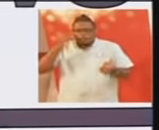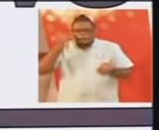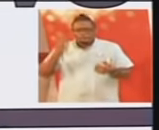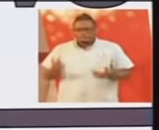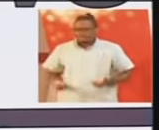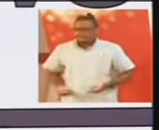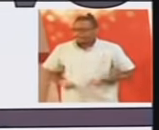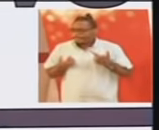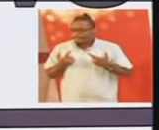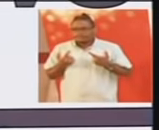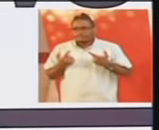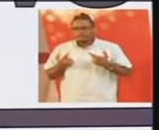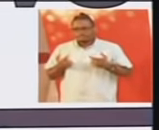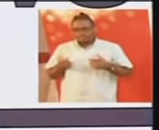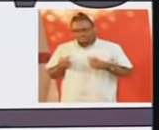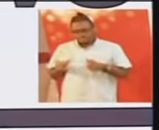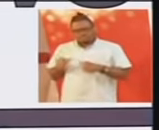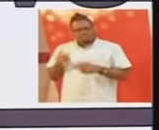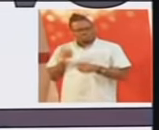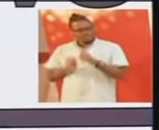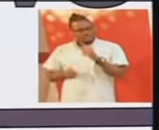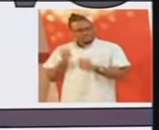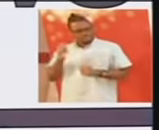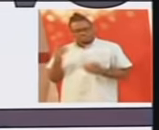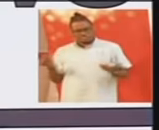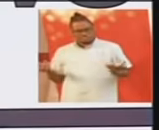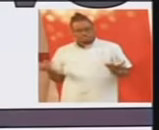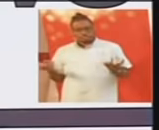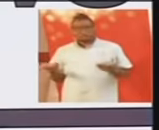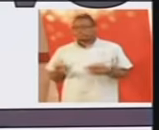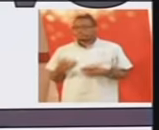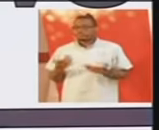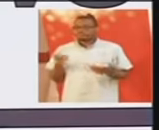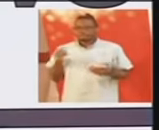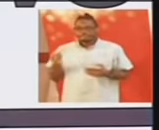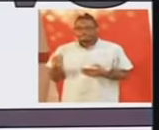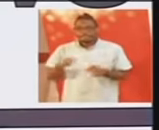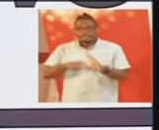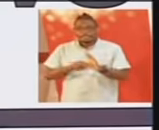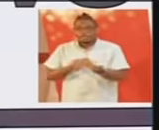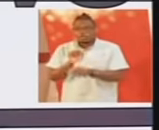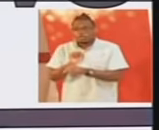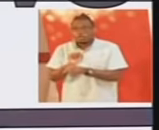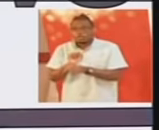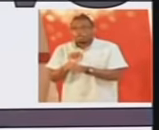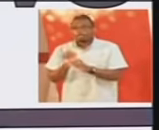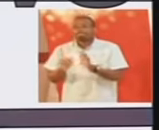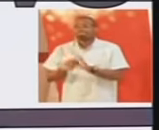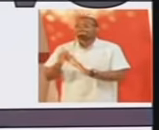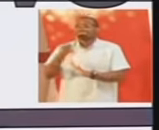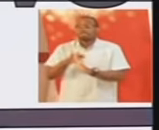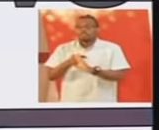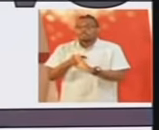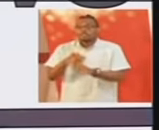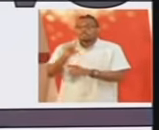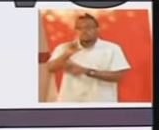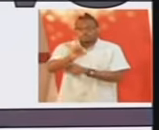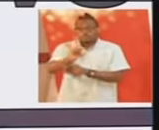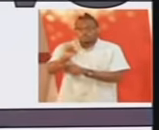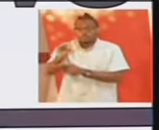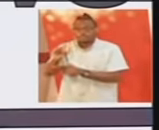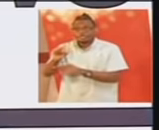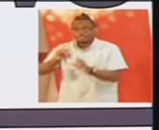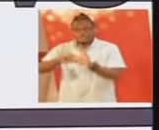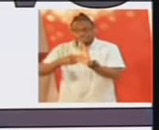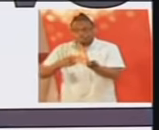citizens. I received the call to arms in March of 2020, and from then to now, I